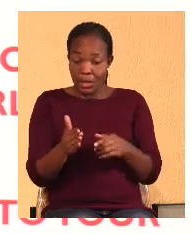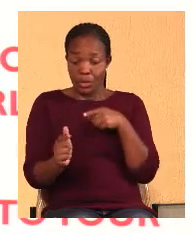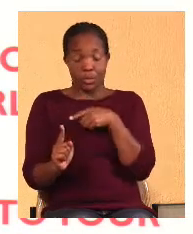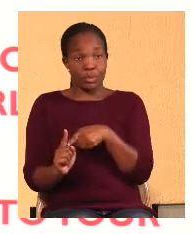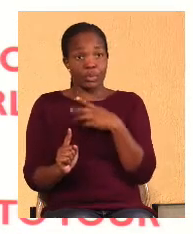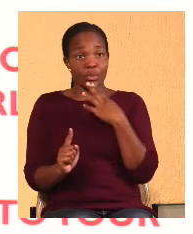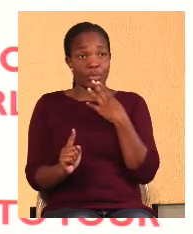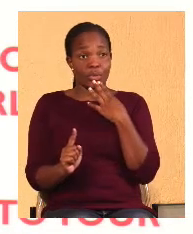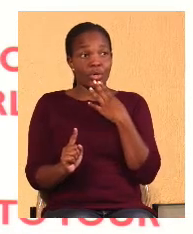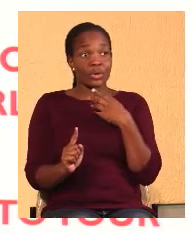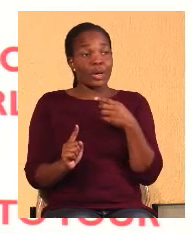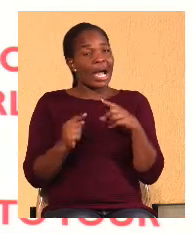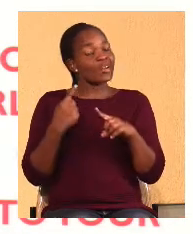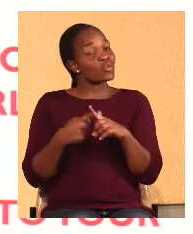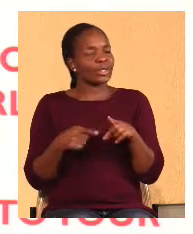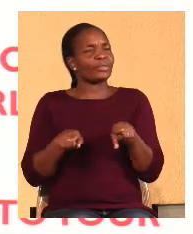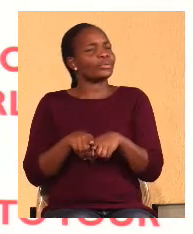as customary,